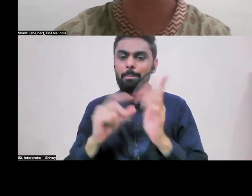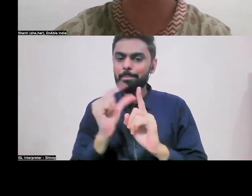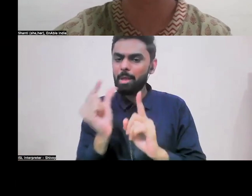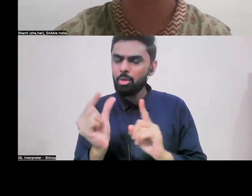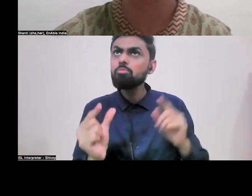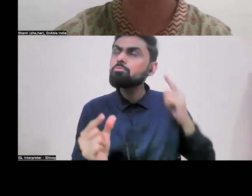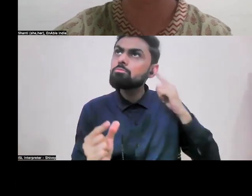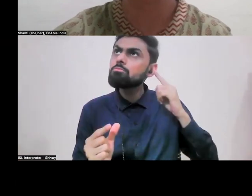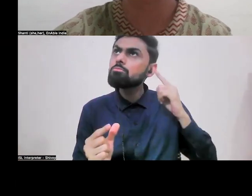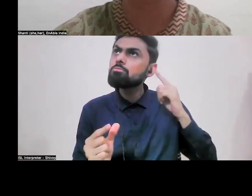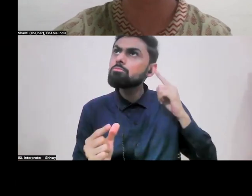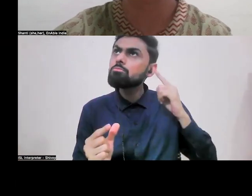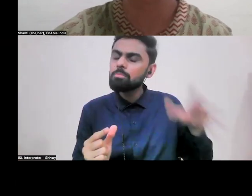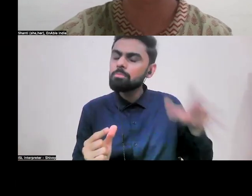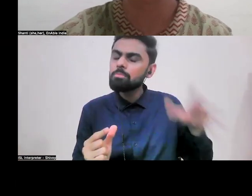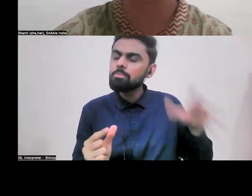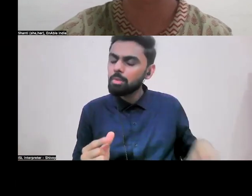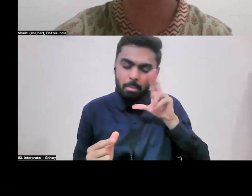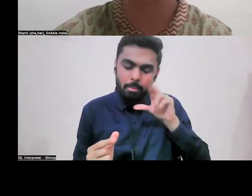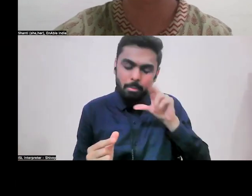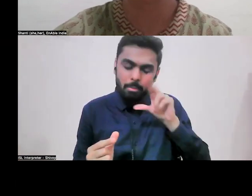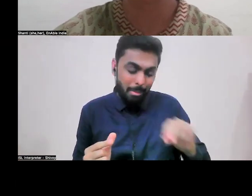Kumari, absent.